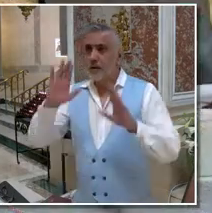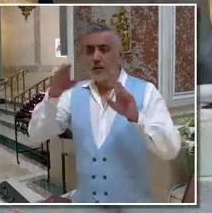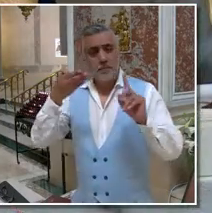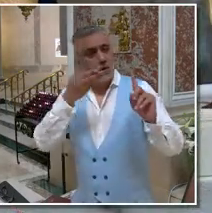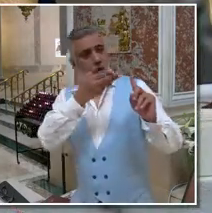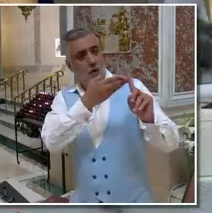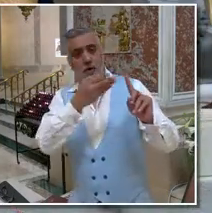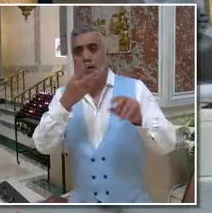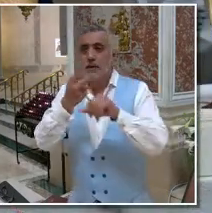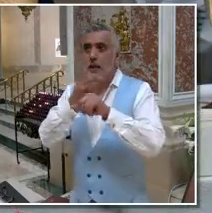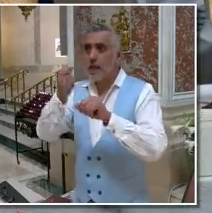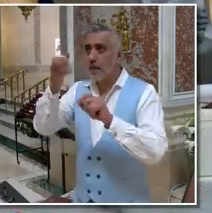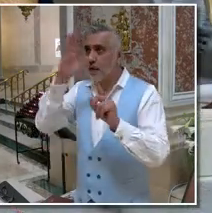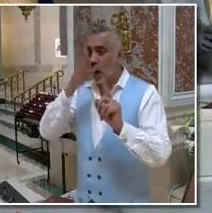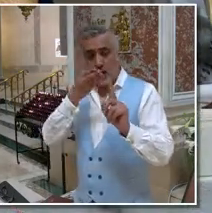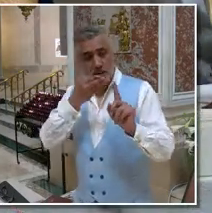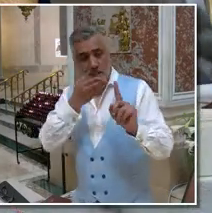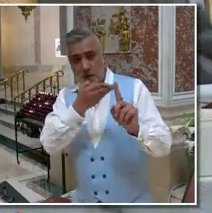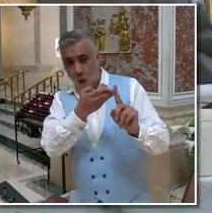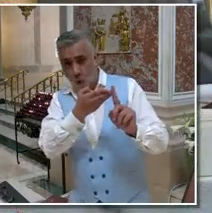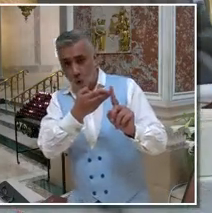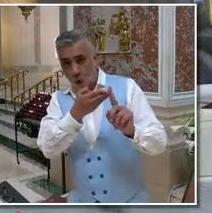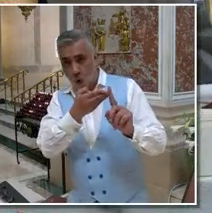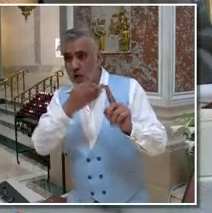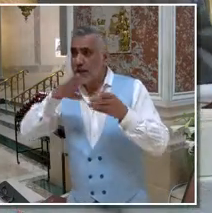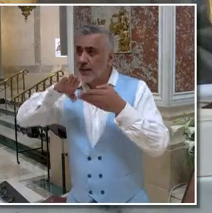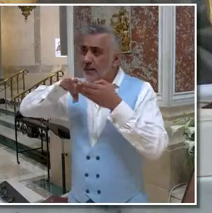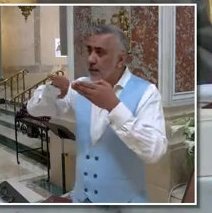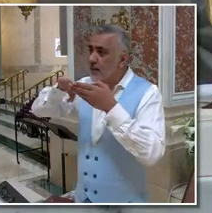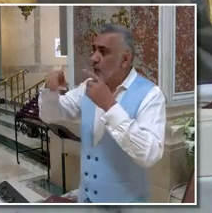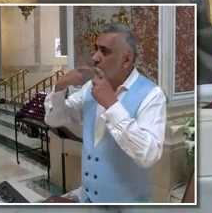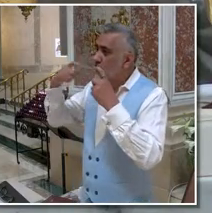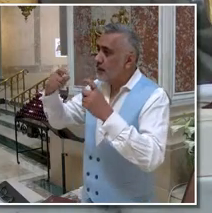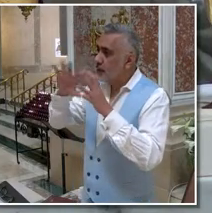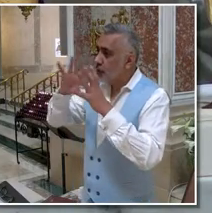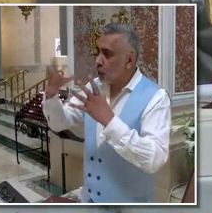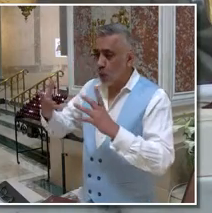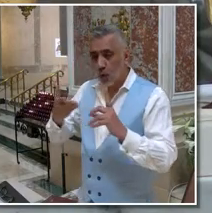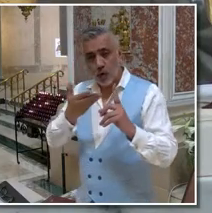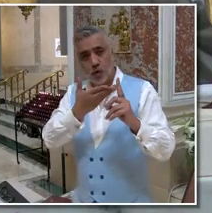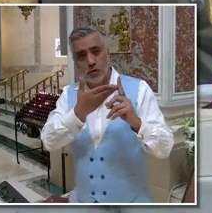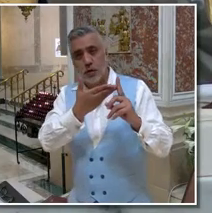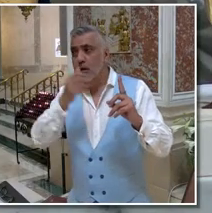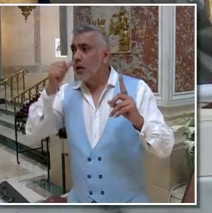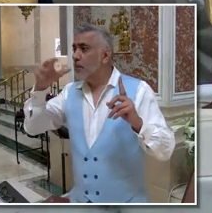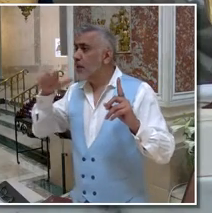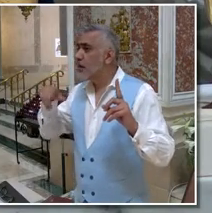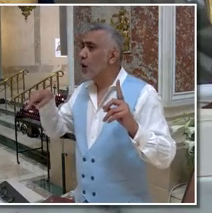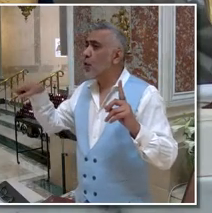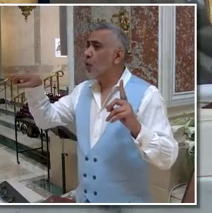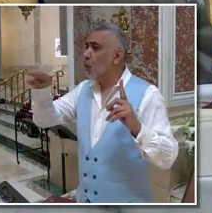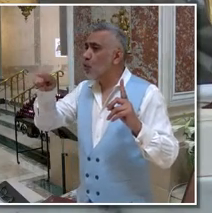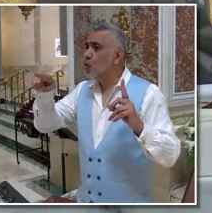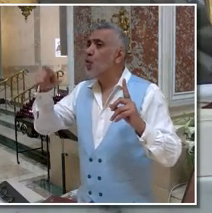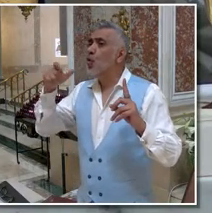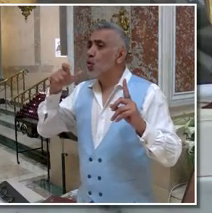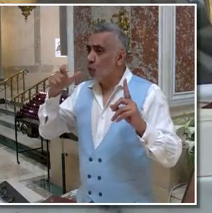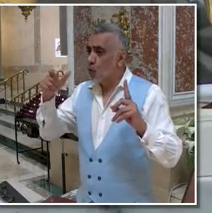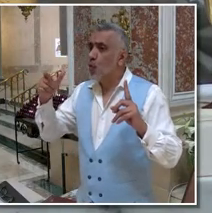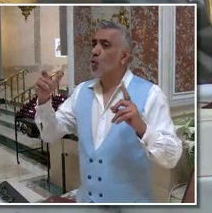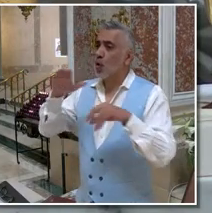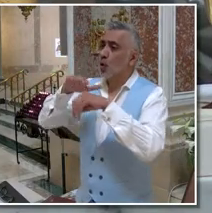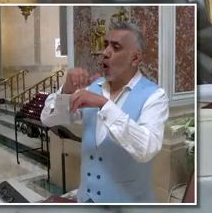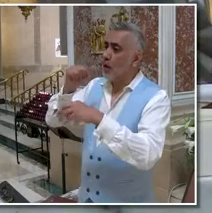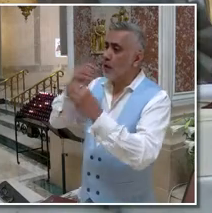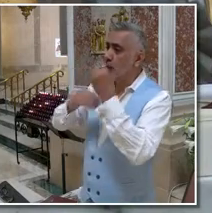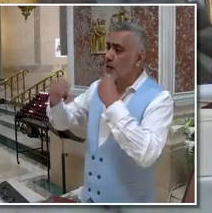Behold the Lamb of God, behold him who takes away the sins of the world. Blessed are those called